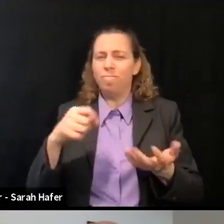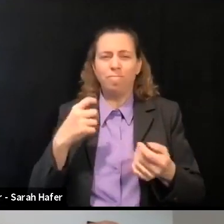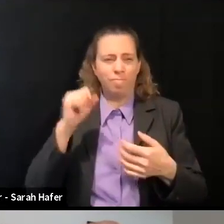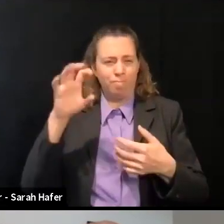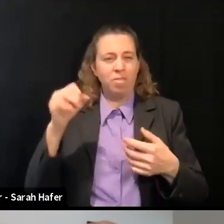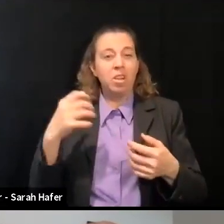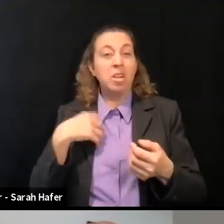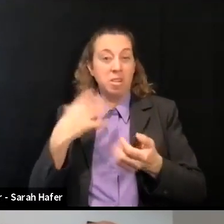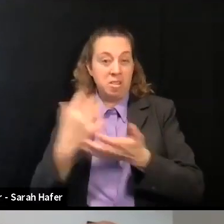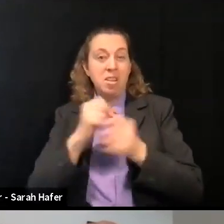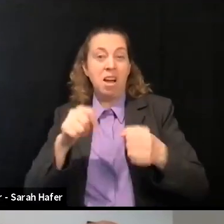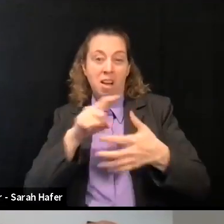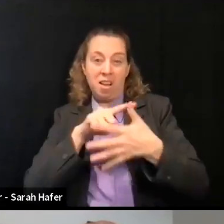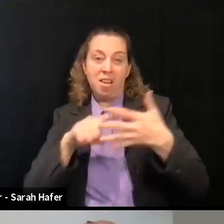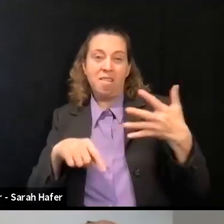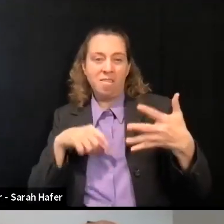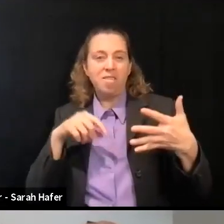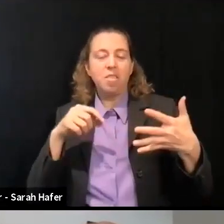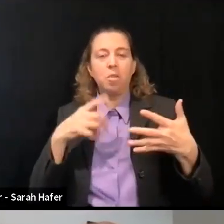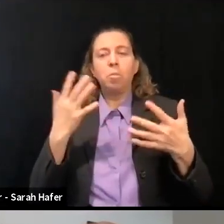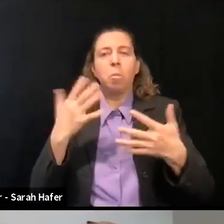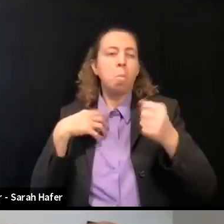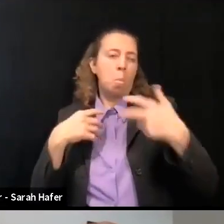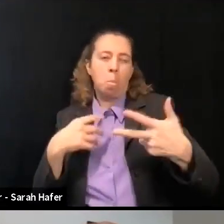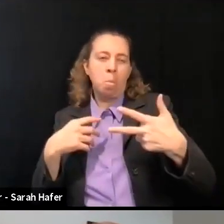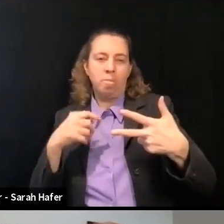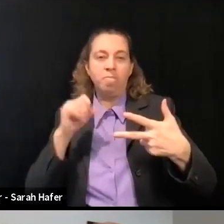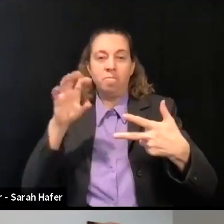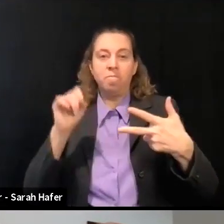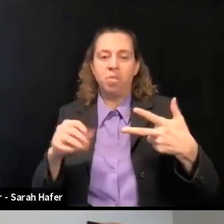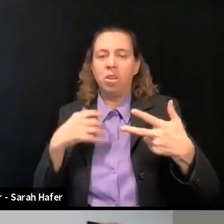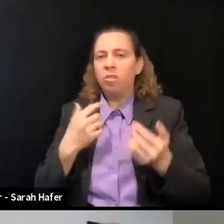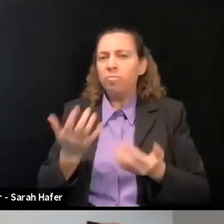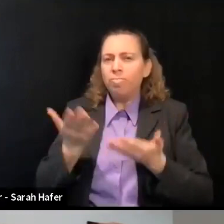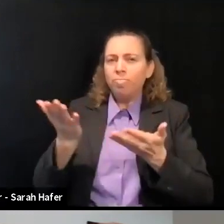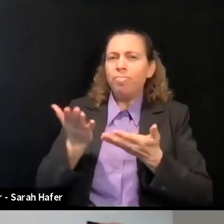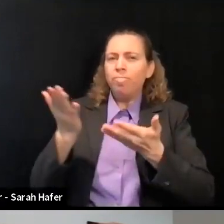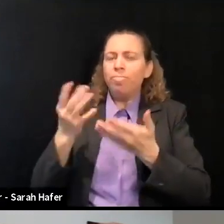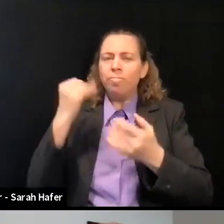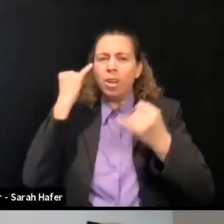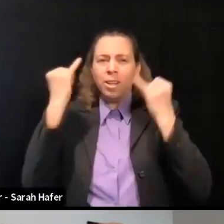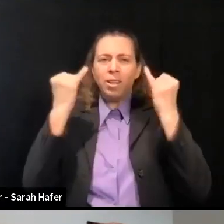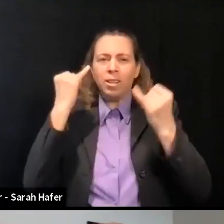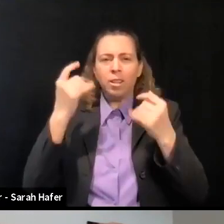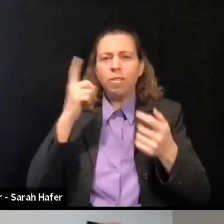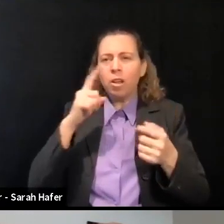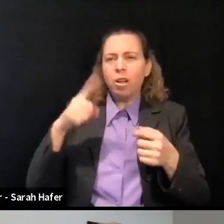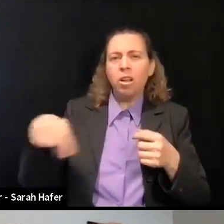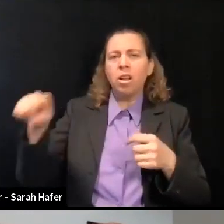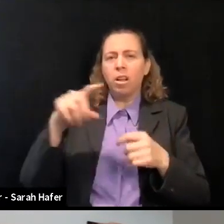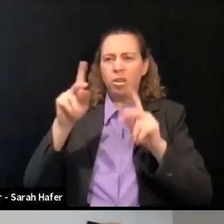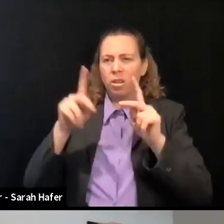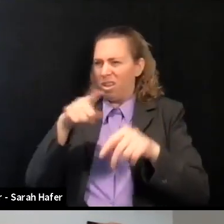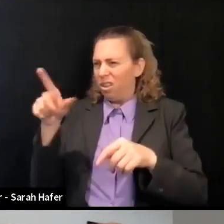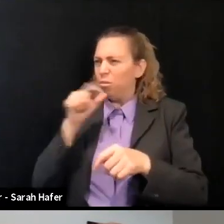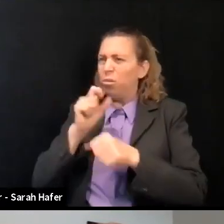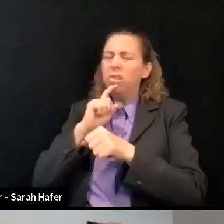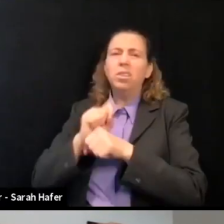three recommendations that I usually give for people that are struggling every day. And it's